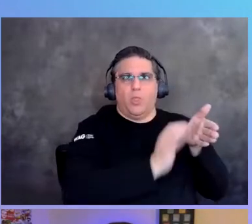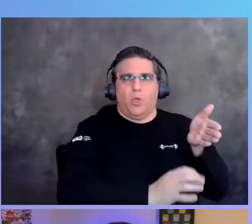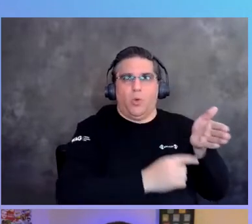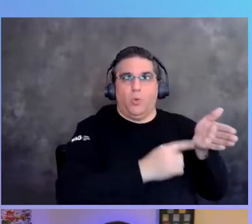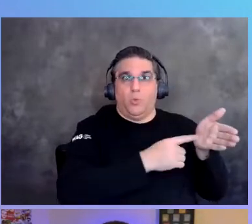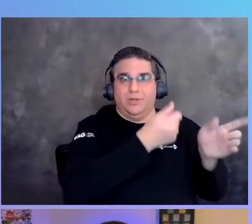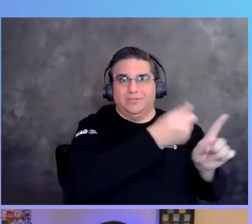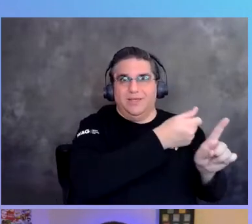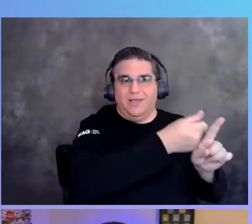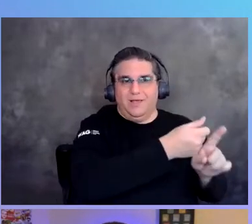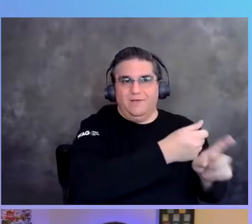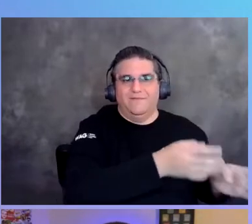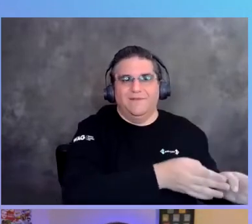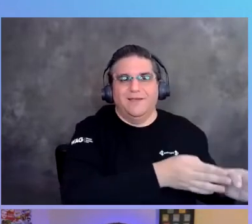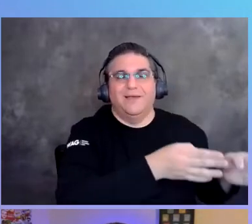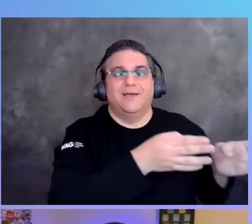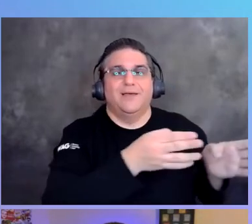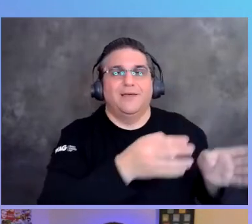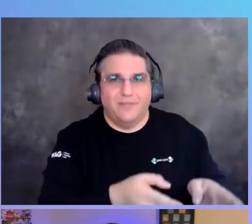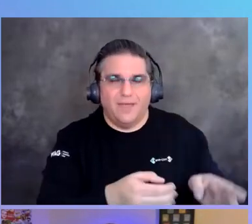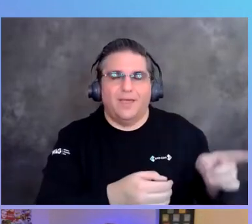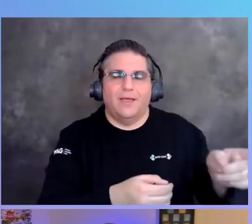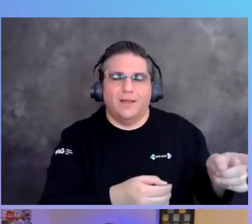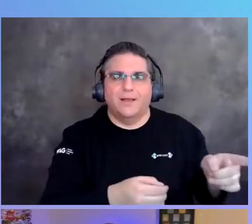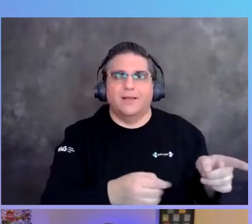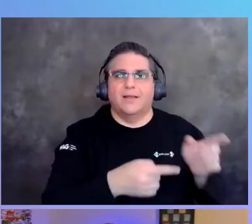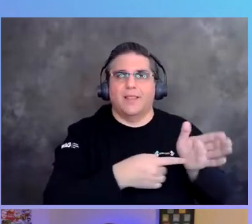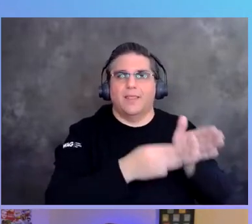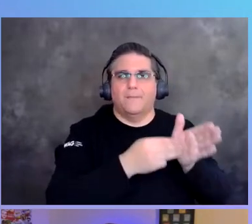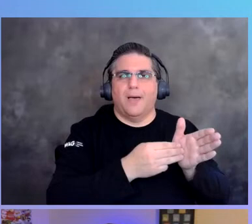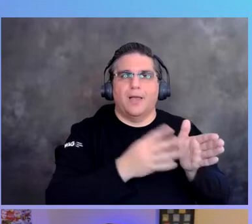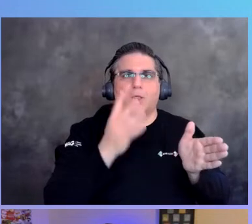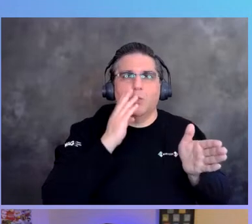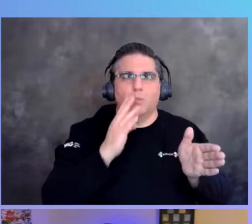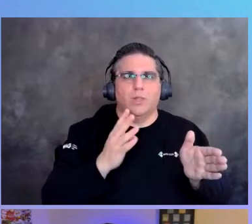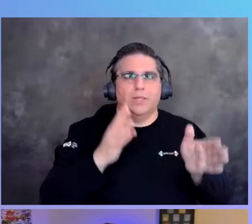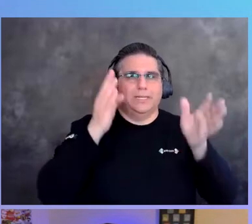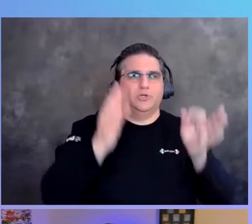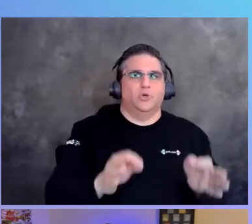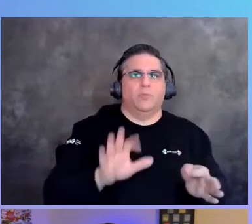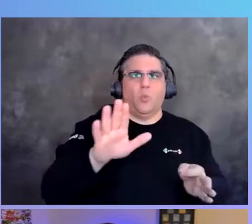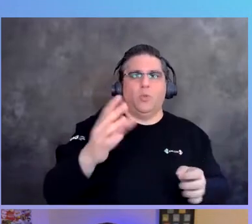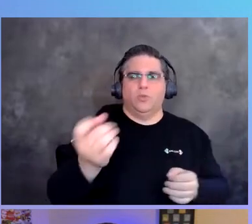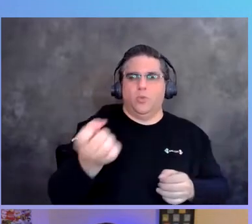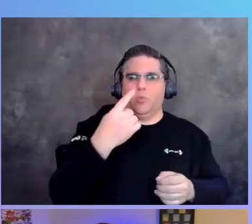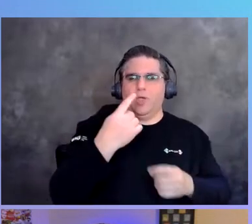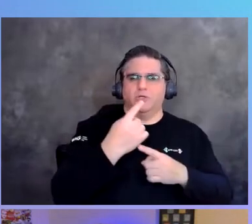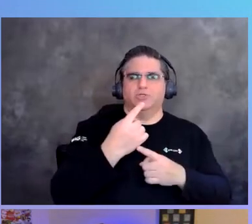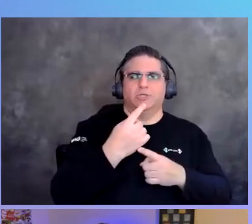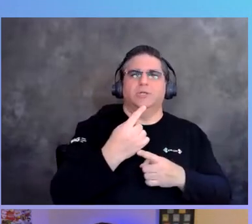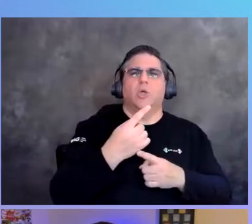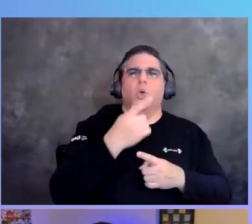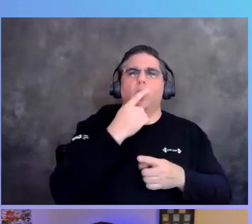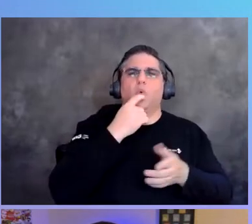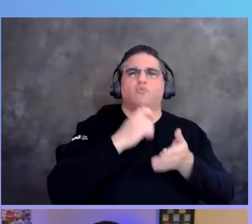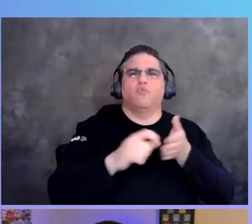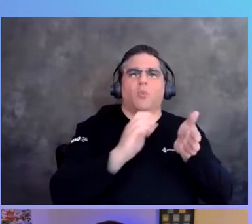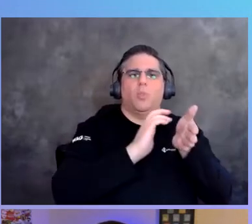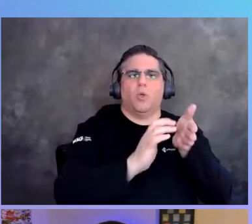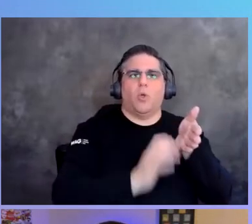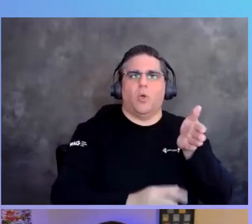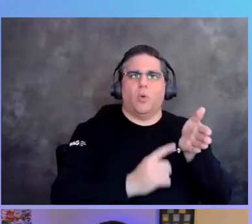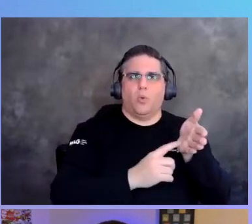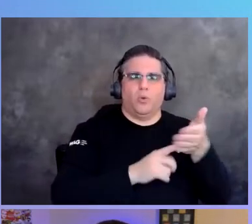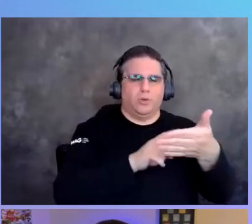going to determine the intention of the developer behind the code using all of the context clues within